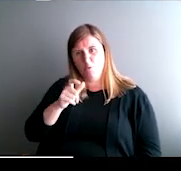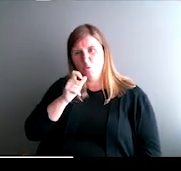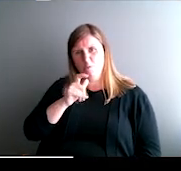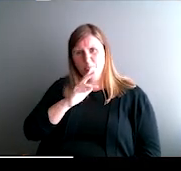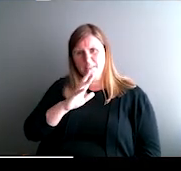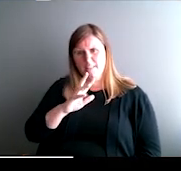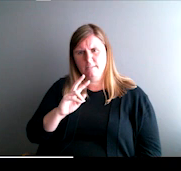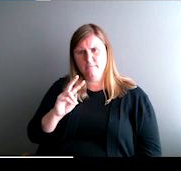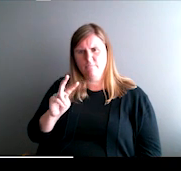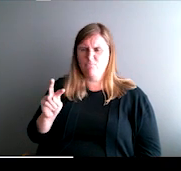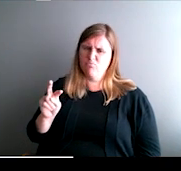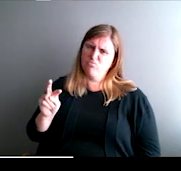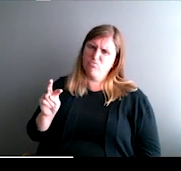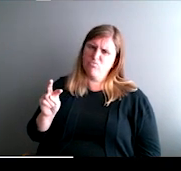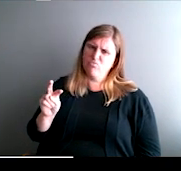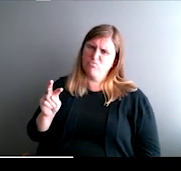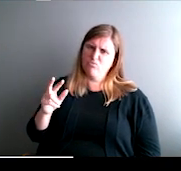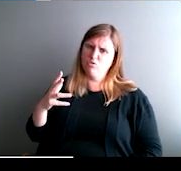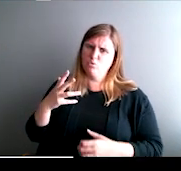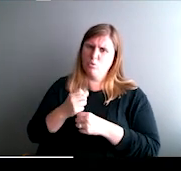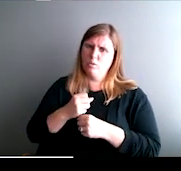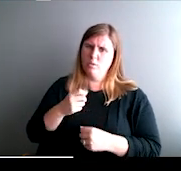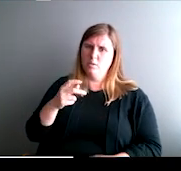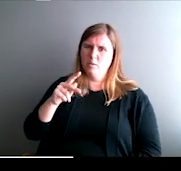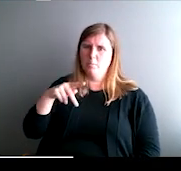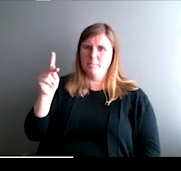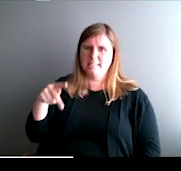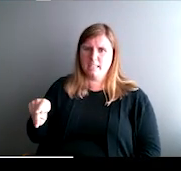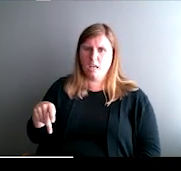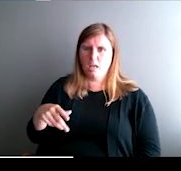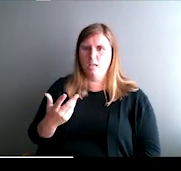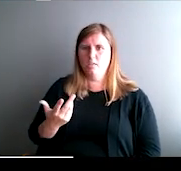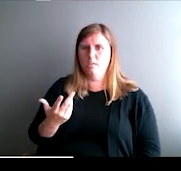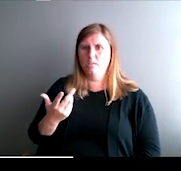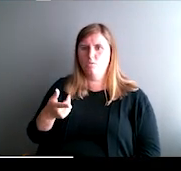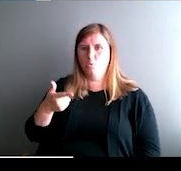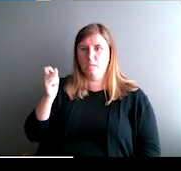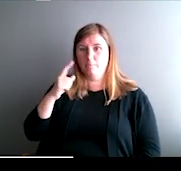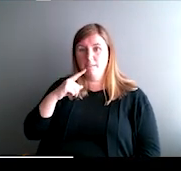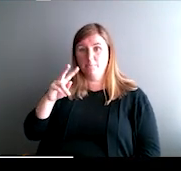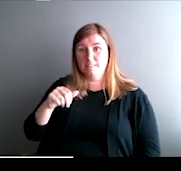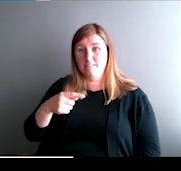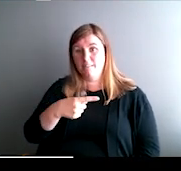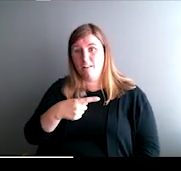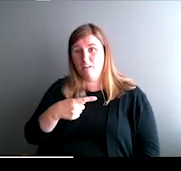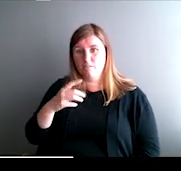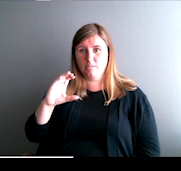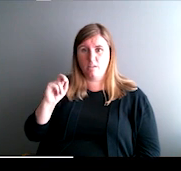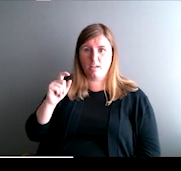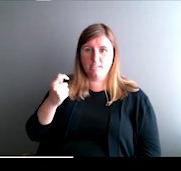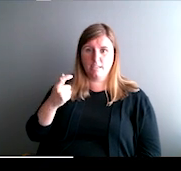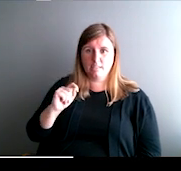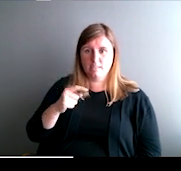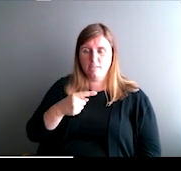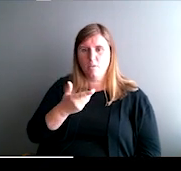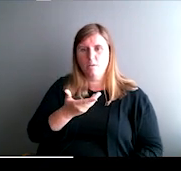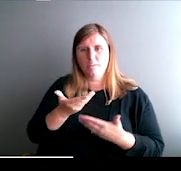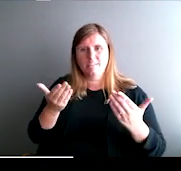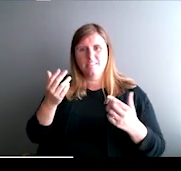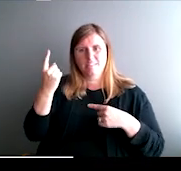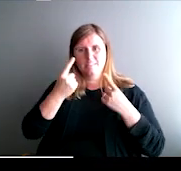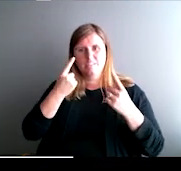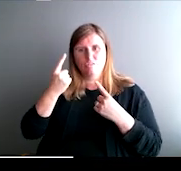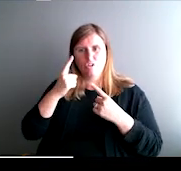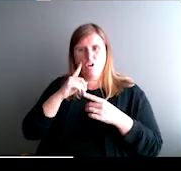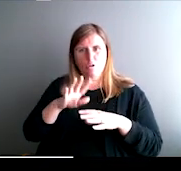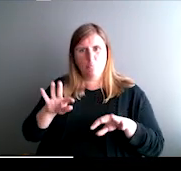speak, will sort of shorten stuff. They might say pizza like this real quick because there's a pizza there's a context. Those types of